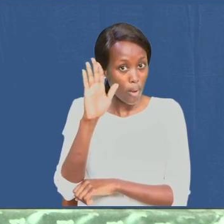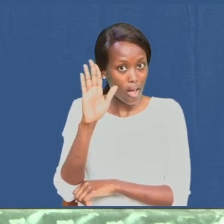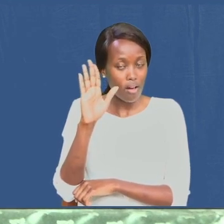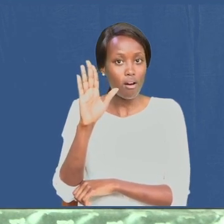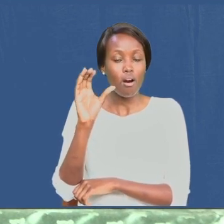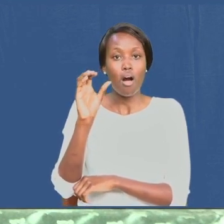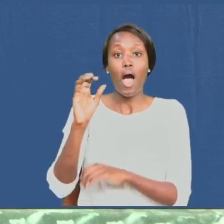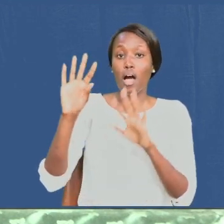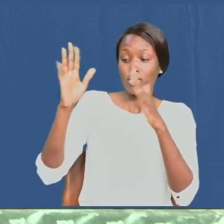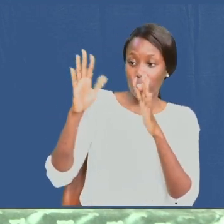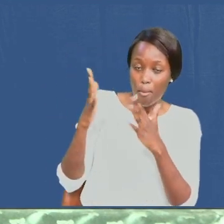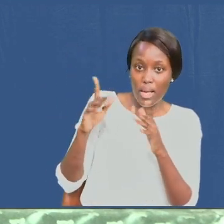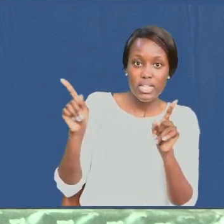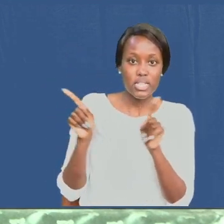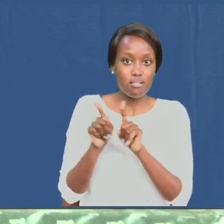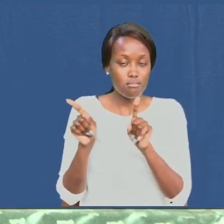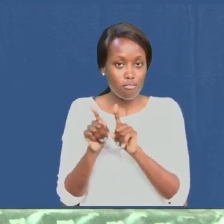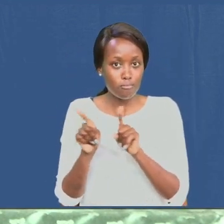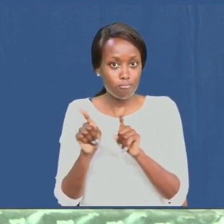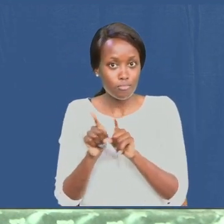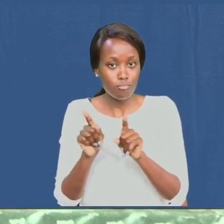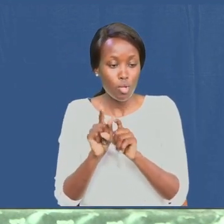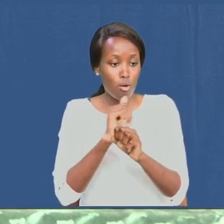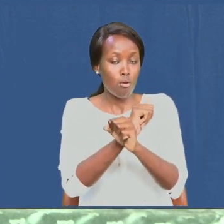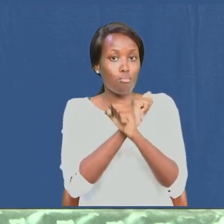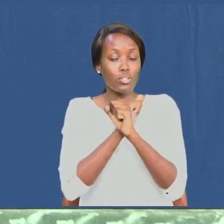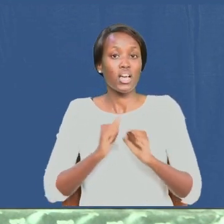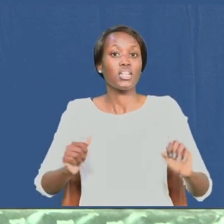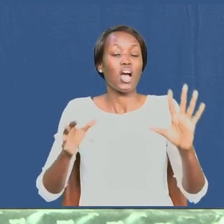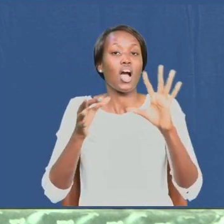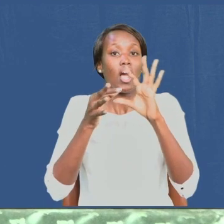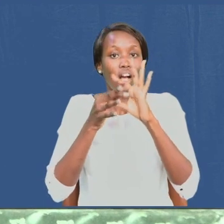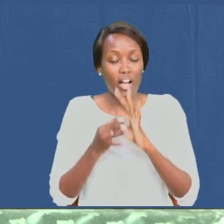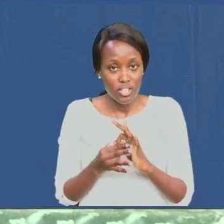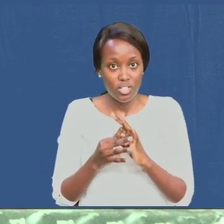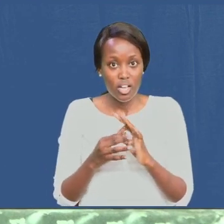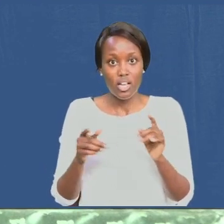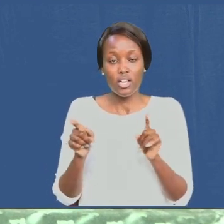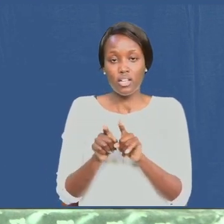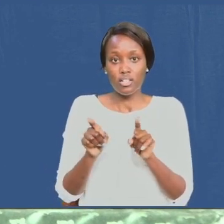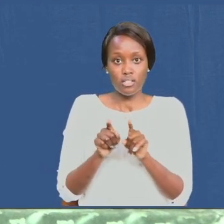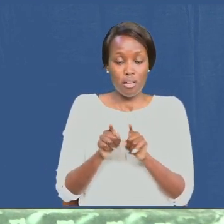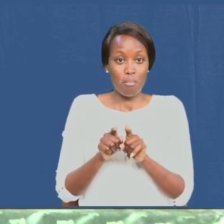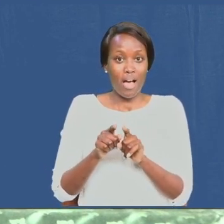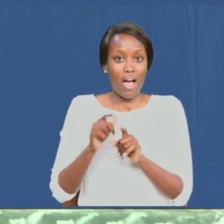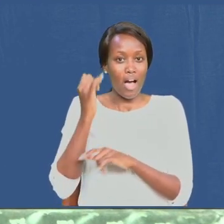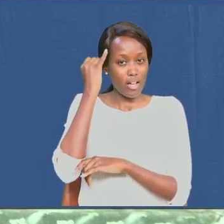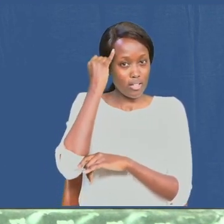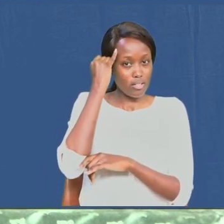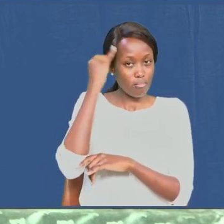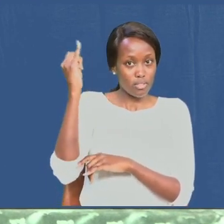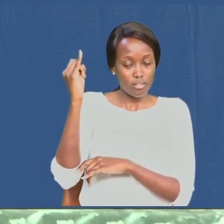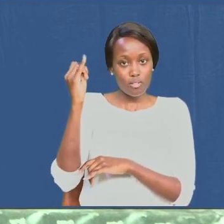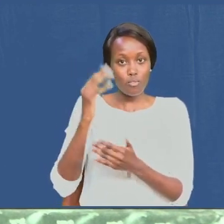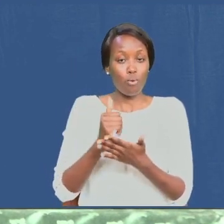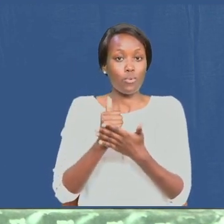appreciation, and preservation of their cultural heritage and also their creativity in modifying